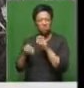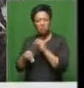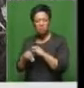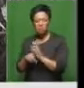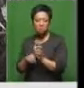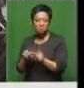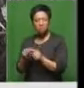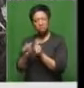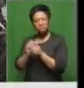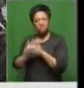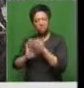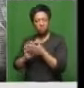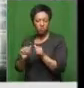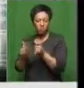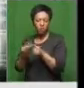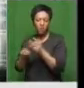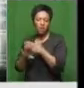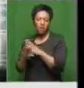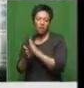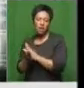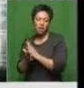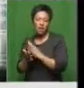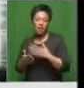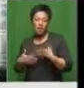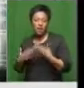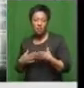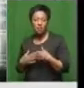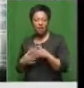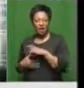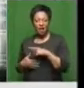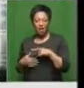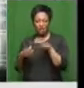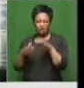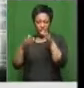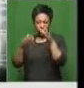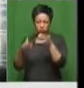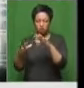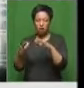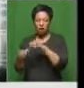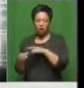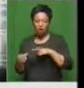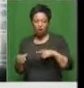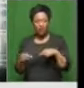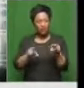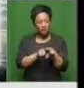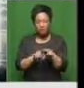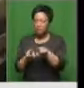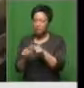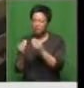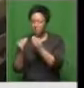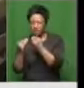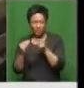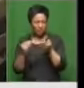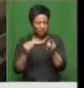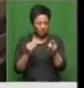been quite happy with that. As you mentioned earlier, what is the shelf life of the product? We have exactly the same strength as plastic,